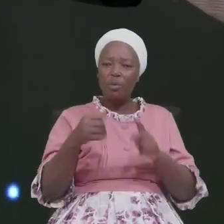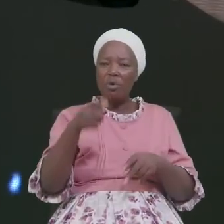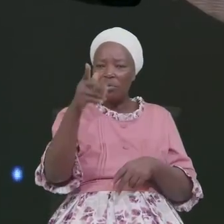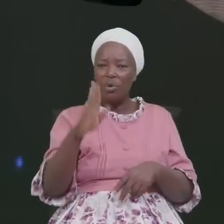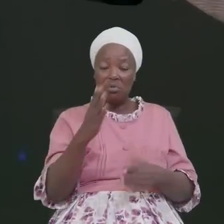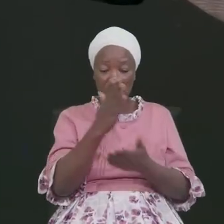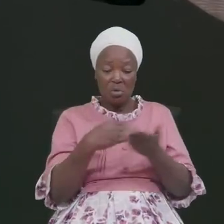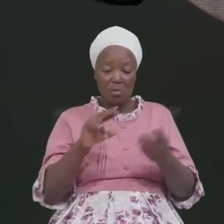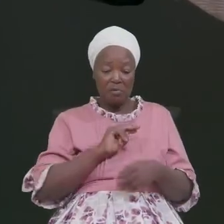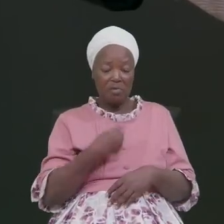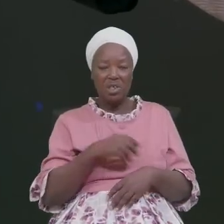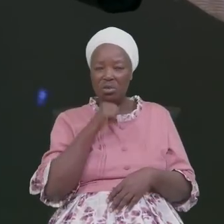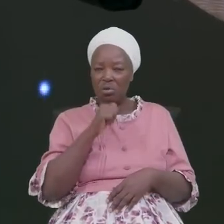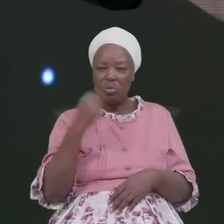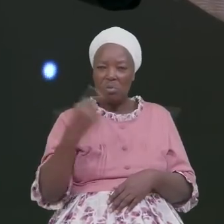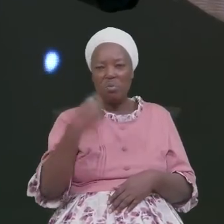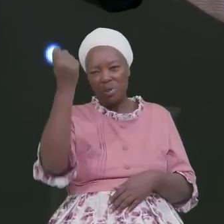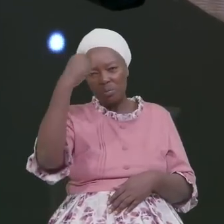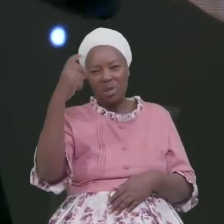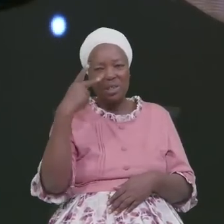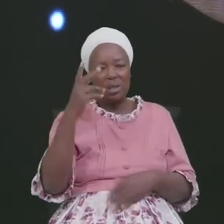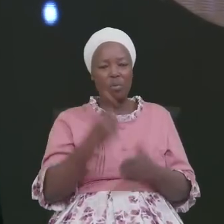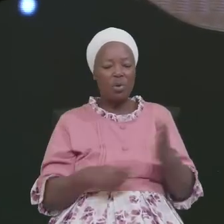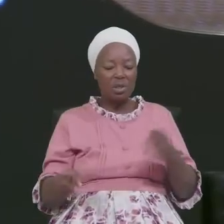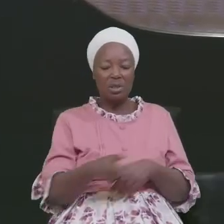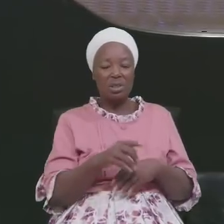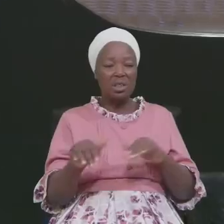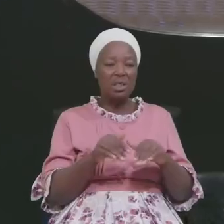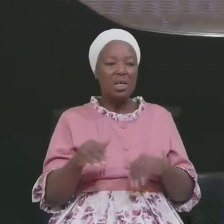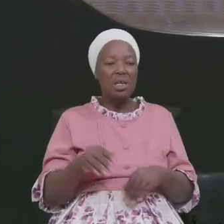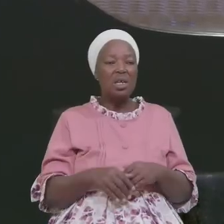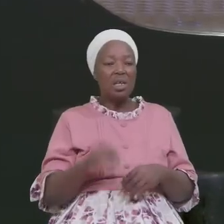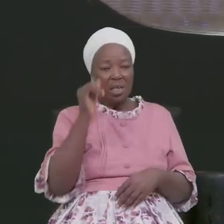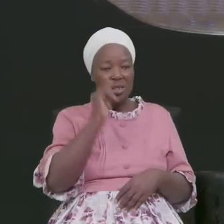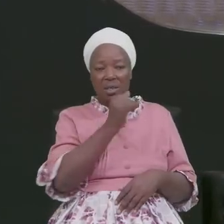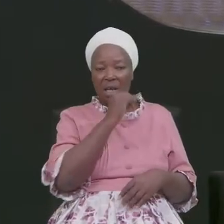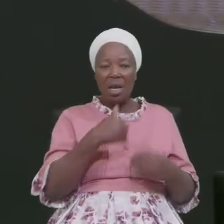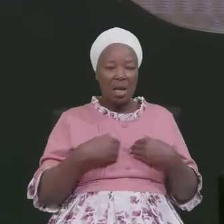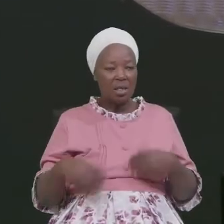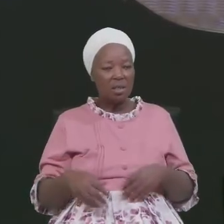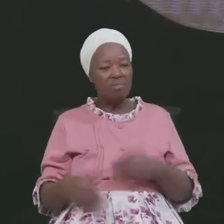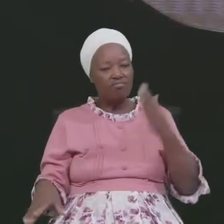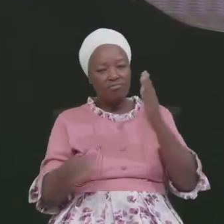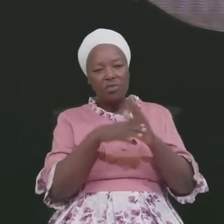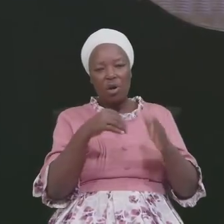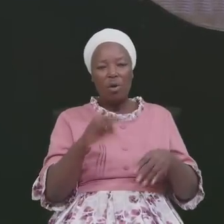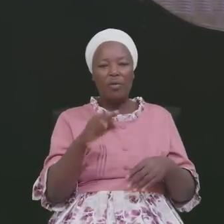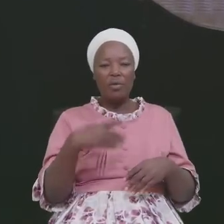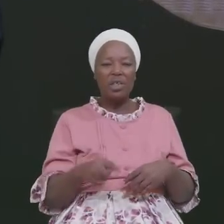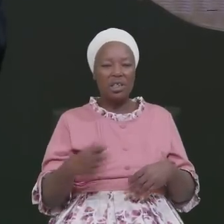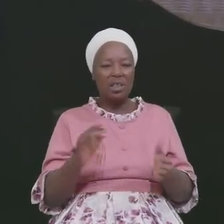of us, are not always wise. Look at what he did. Israel has cast off the sin that is good.